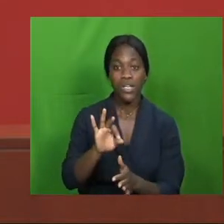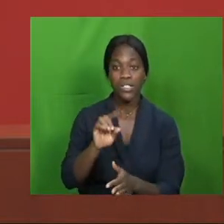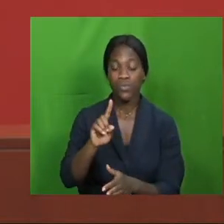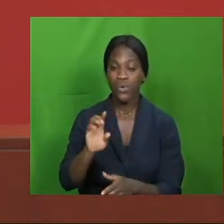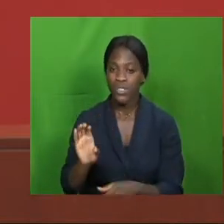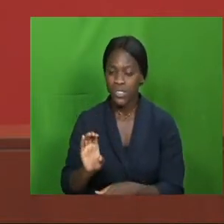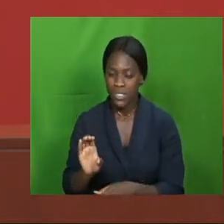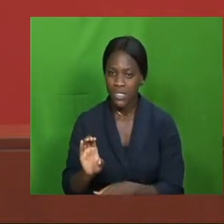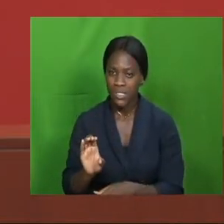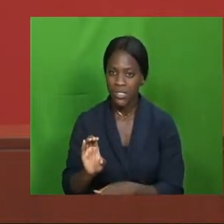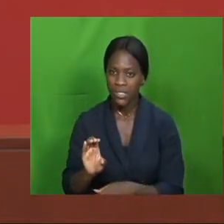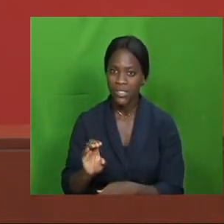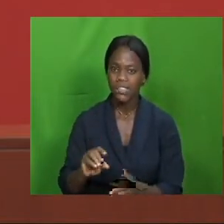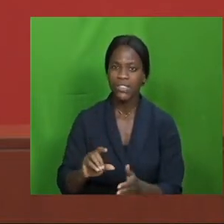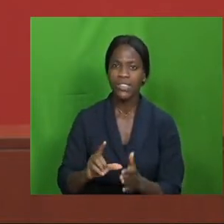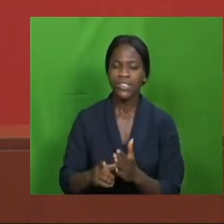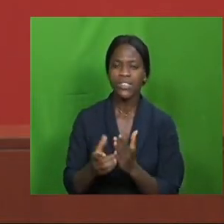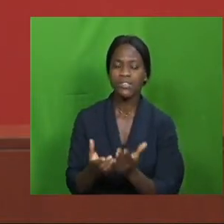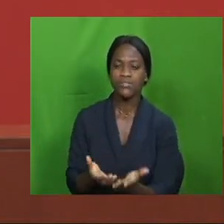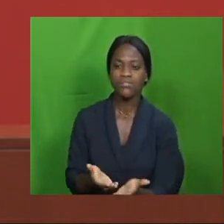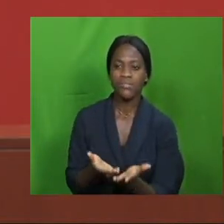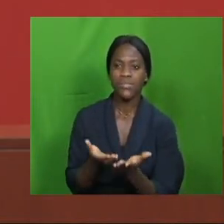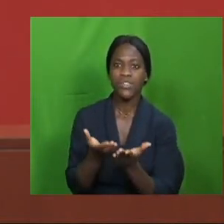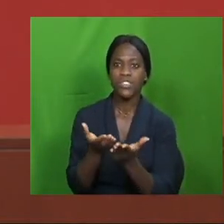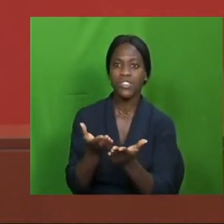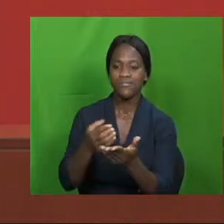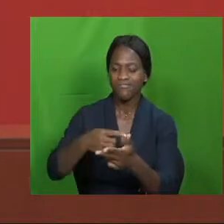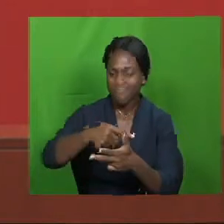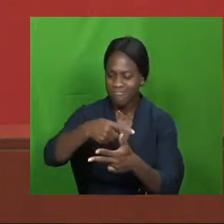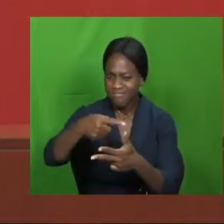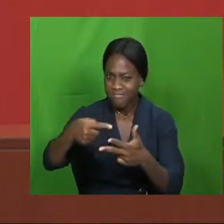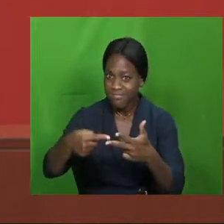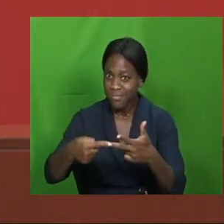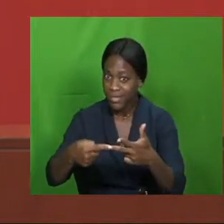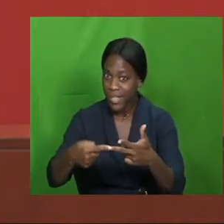and I referred to you the 3 ingredients.